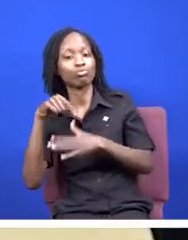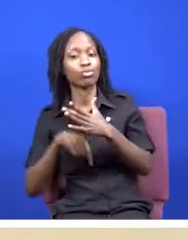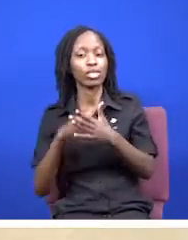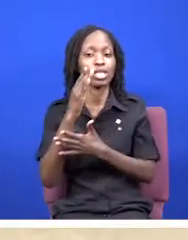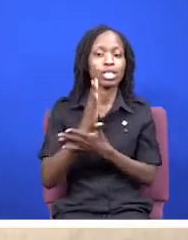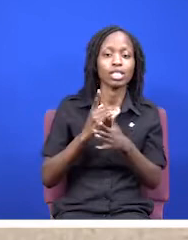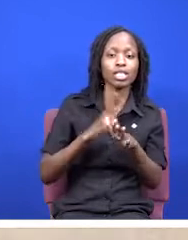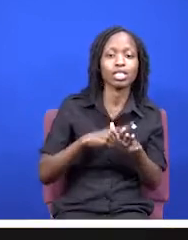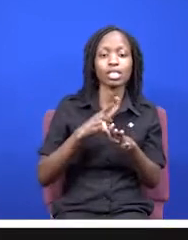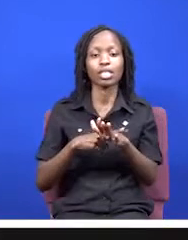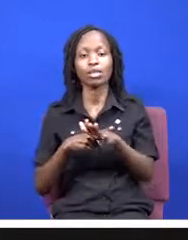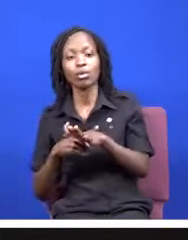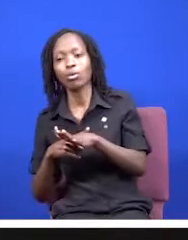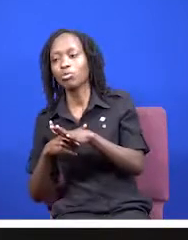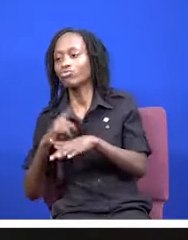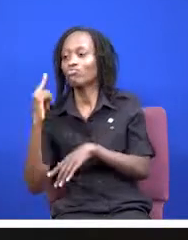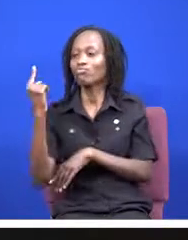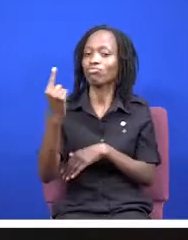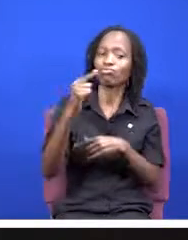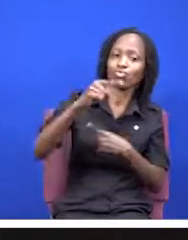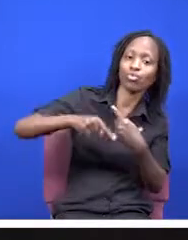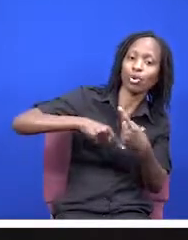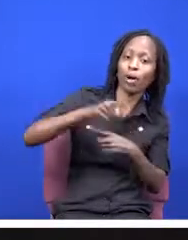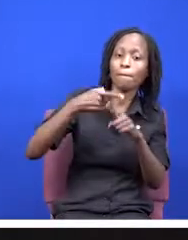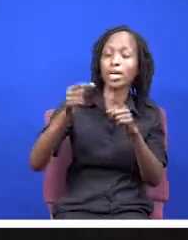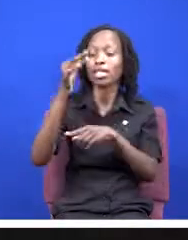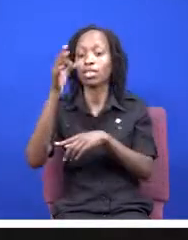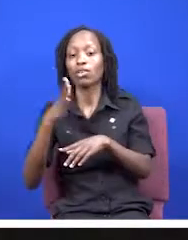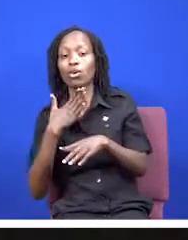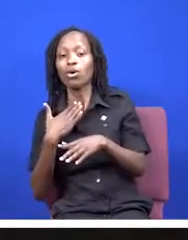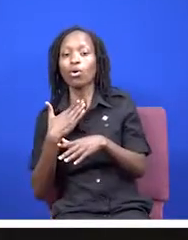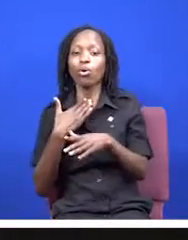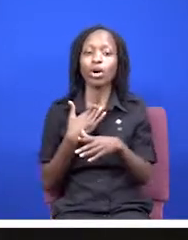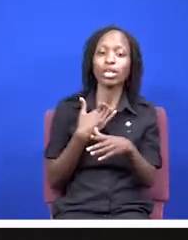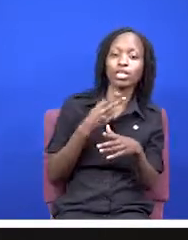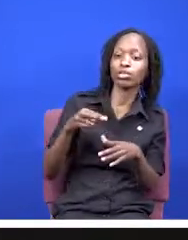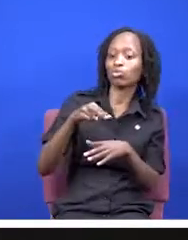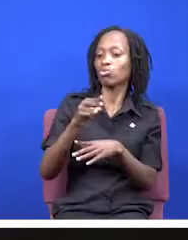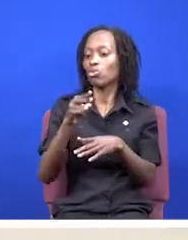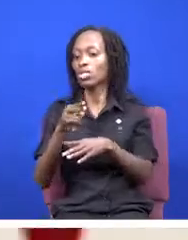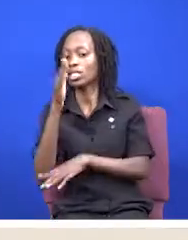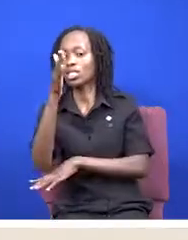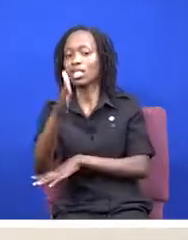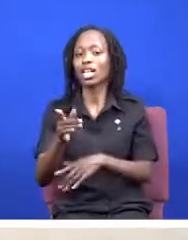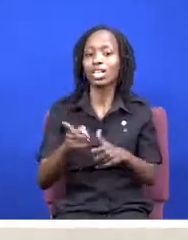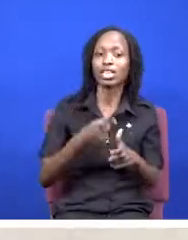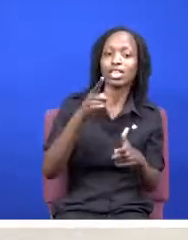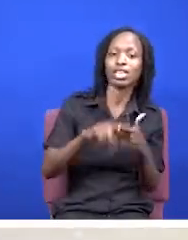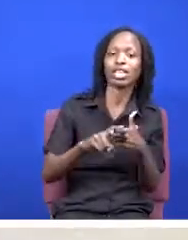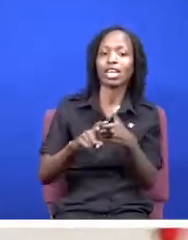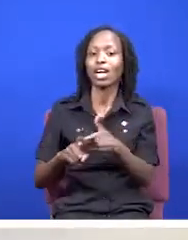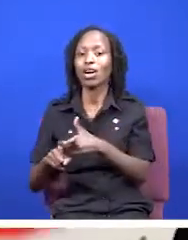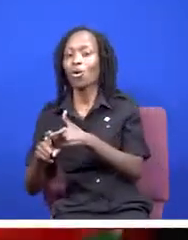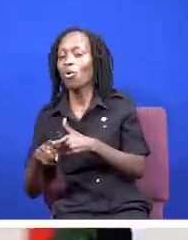down. Oh yeah. Sometimes our heads are just spinning all around. Uh-huh. But if you wanna walk straight as an arrow,